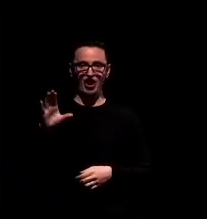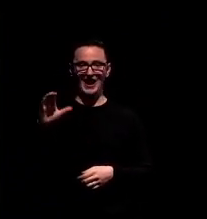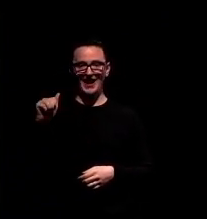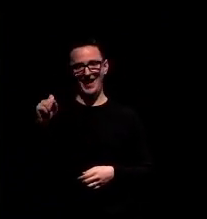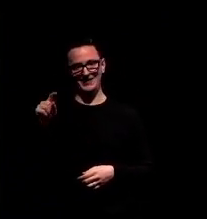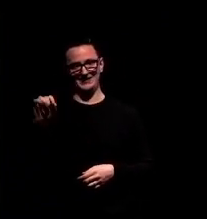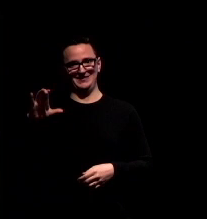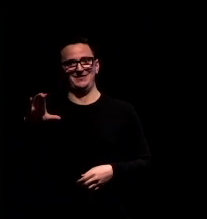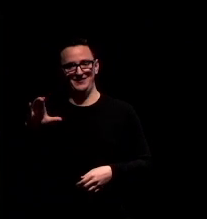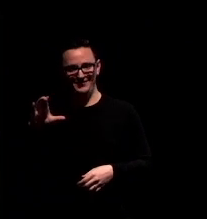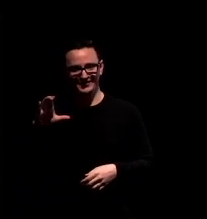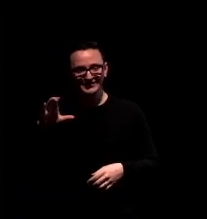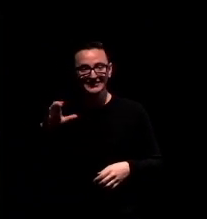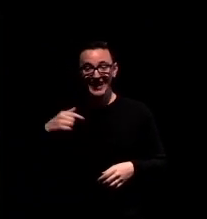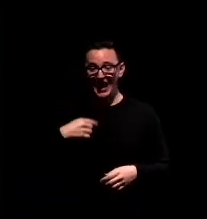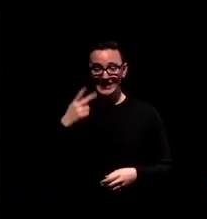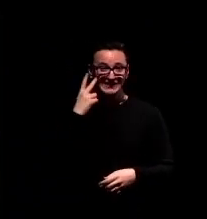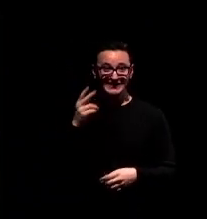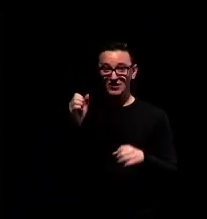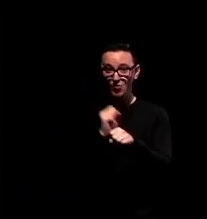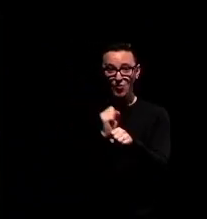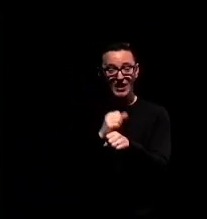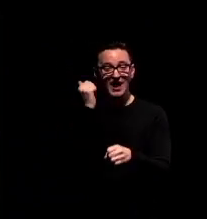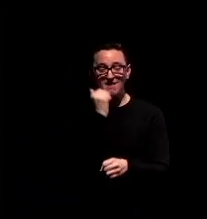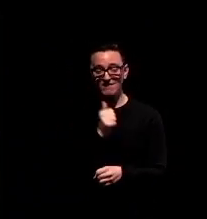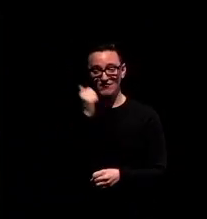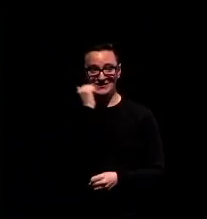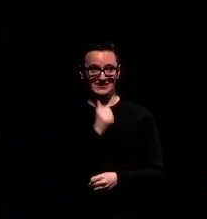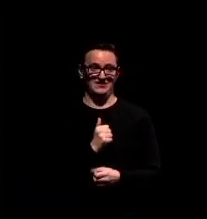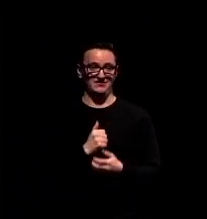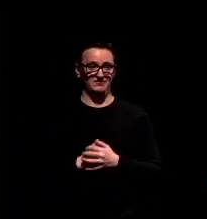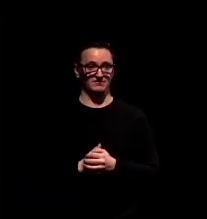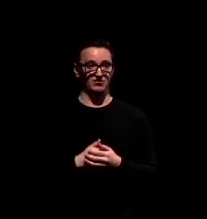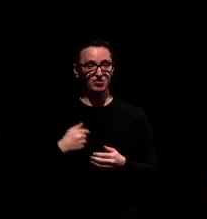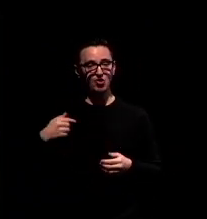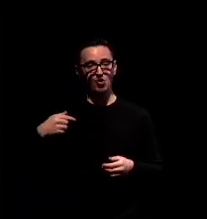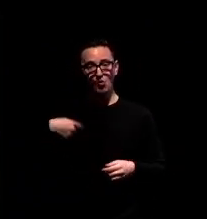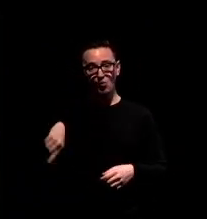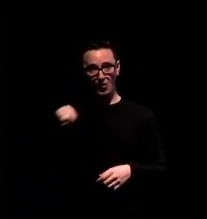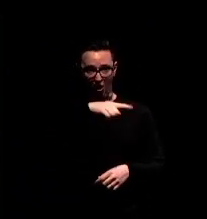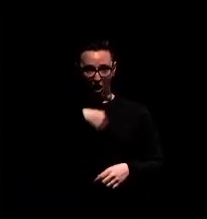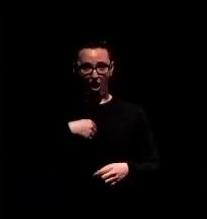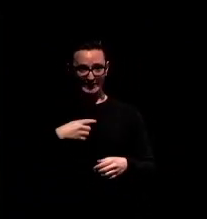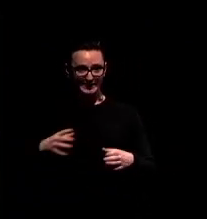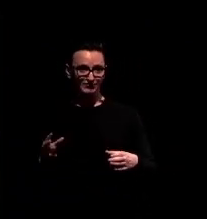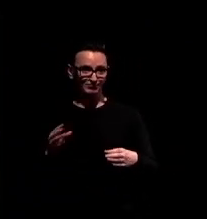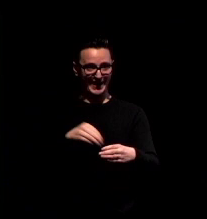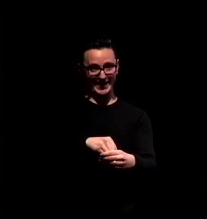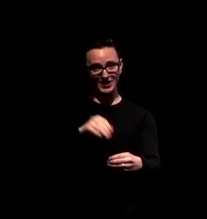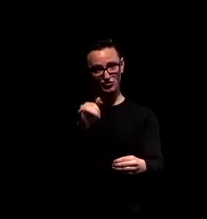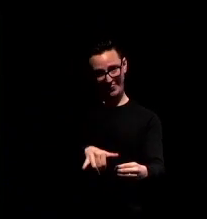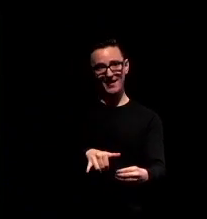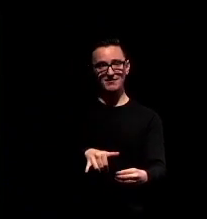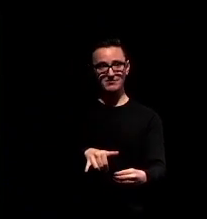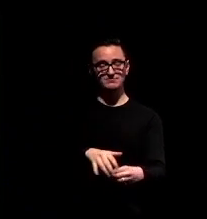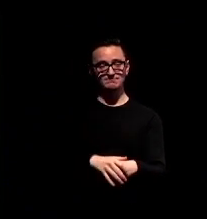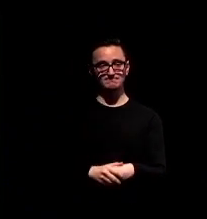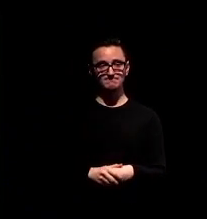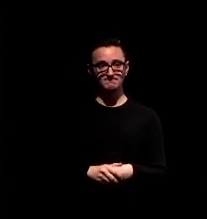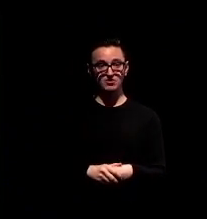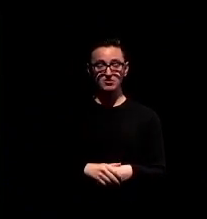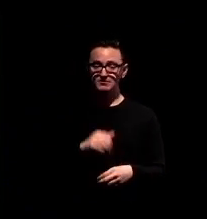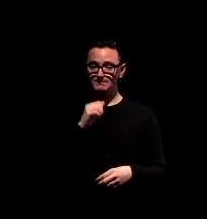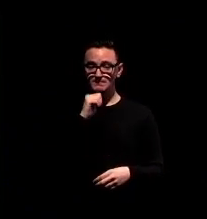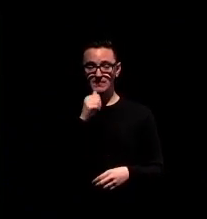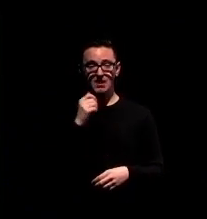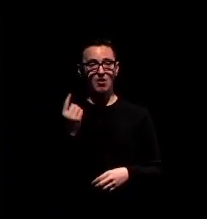see it work every single day. And so I think it's really important that we're all engaged in that process to move things forward. NAMI Minnesota puts out